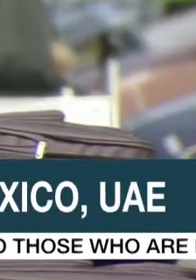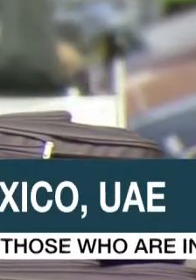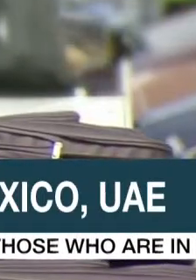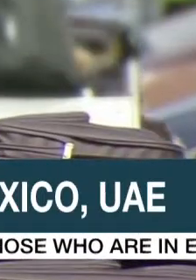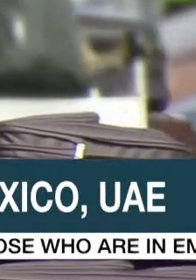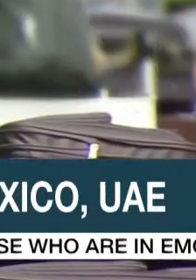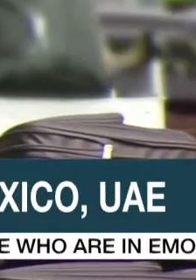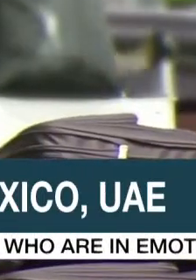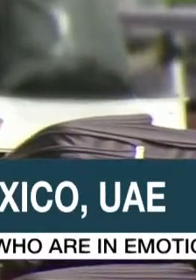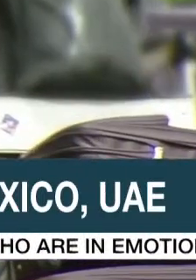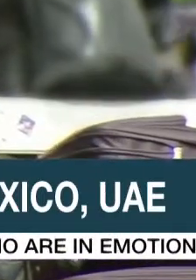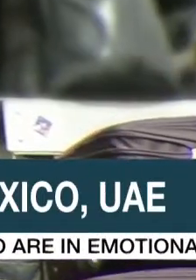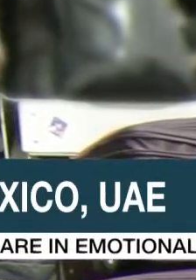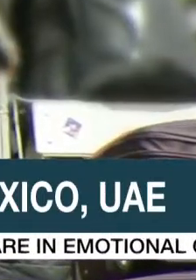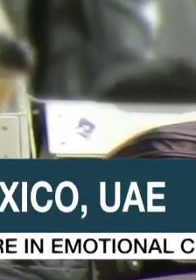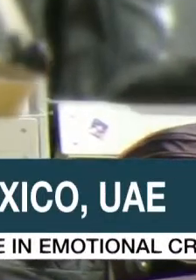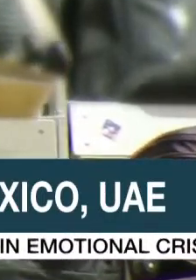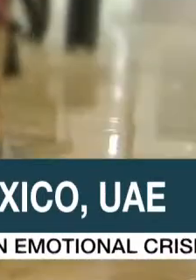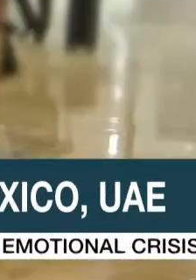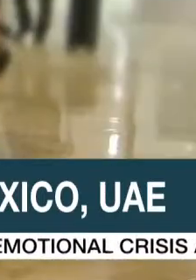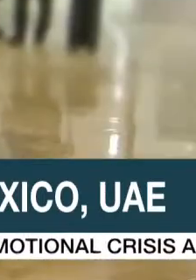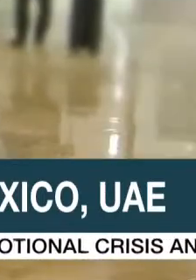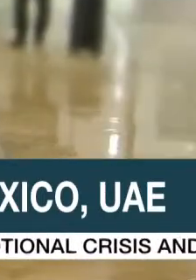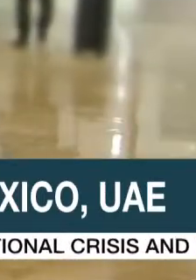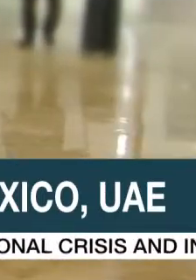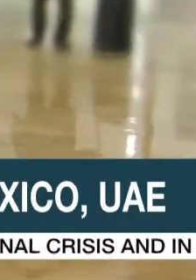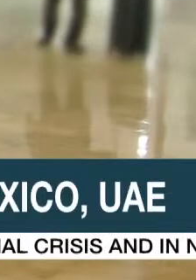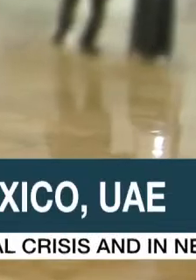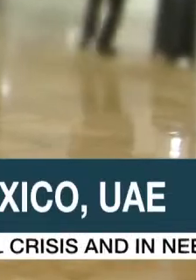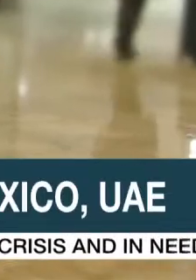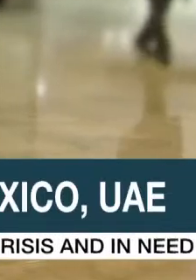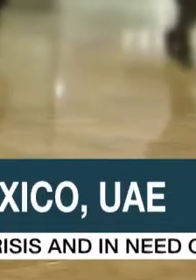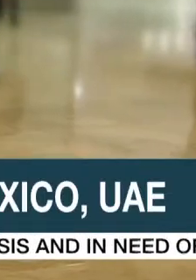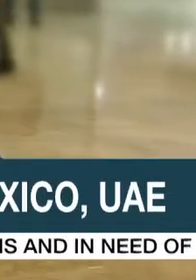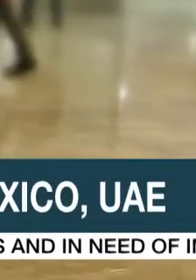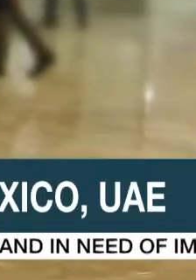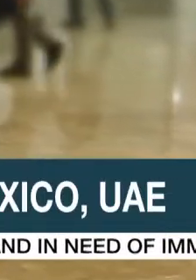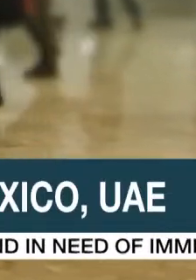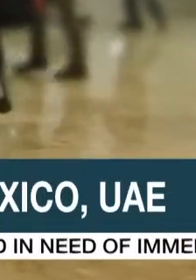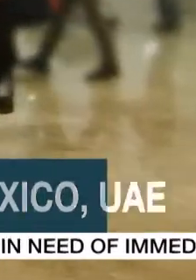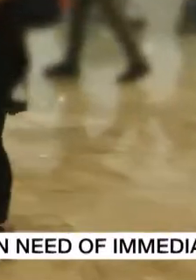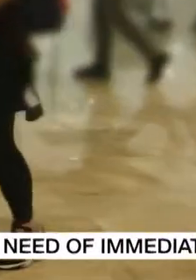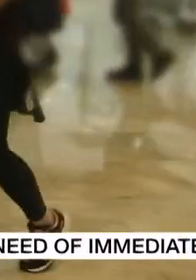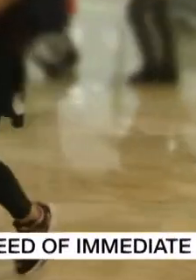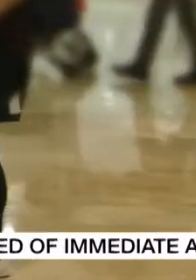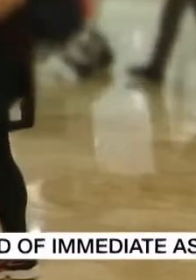Omicron-fueled surge. Alert level 4 recommends avoiding travel to that destination.